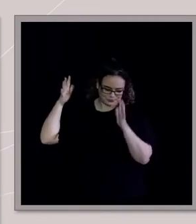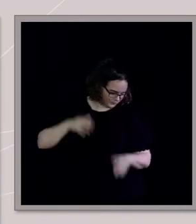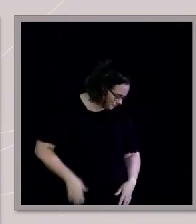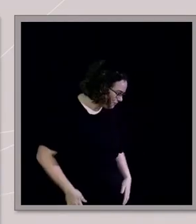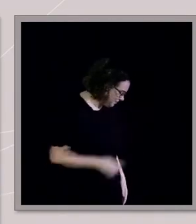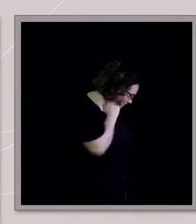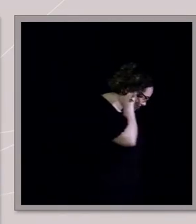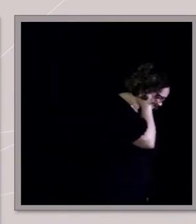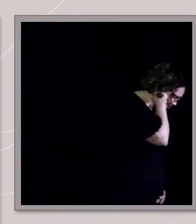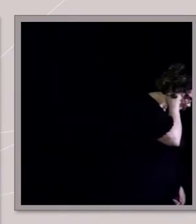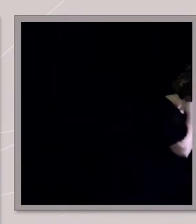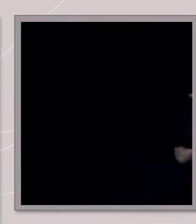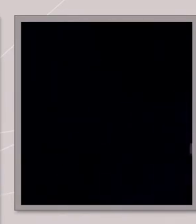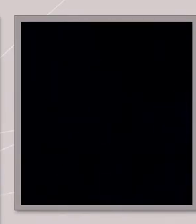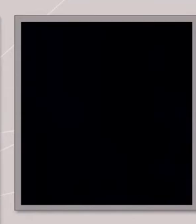Thank you.